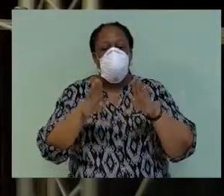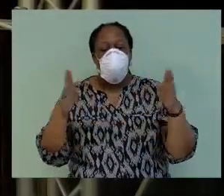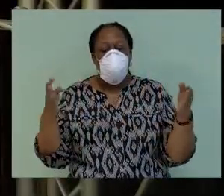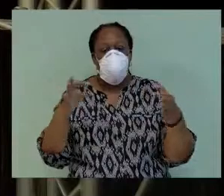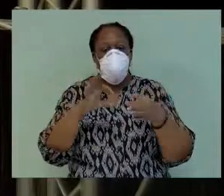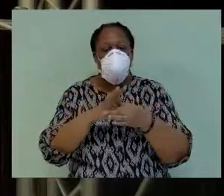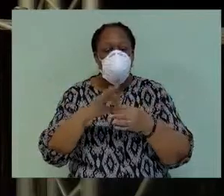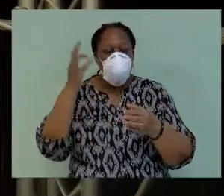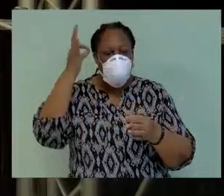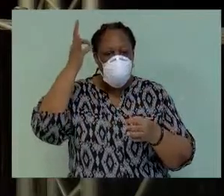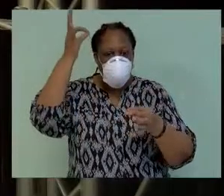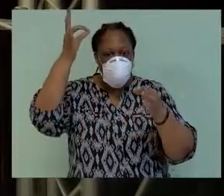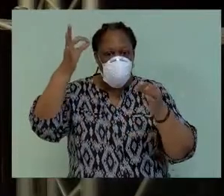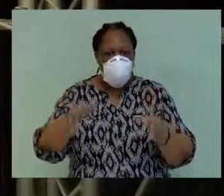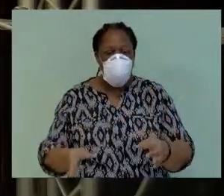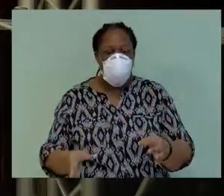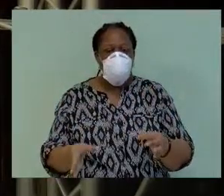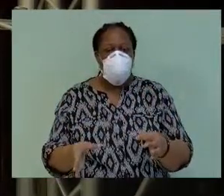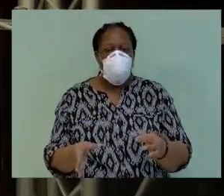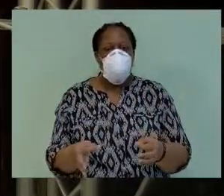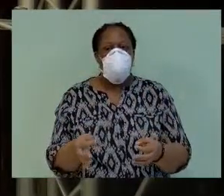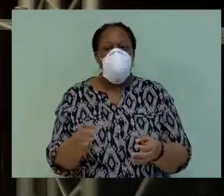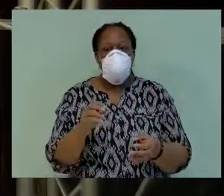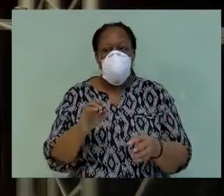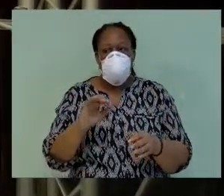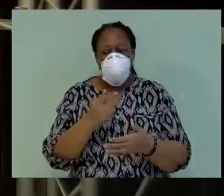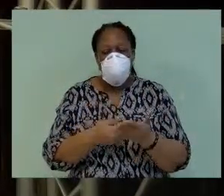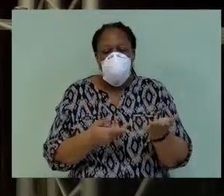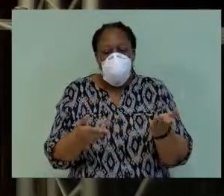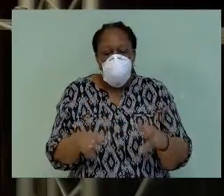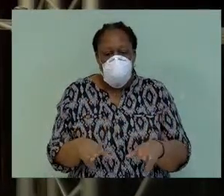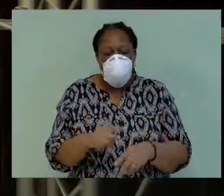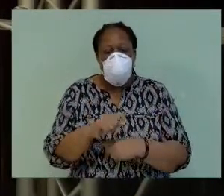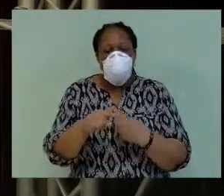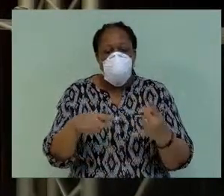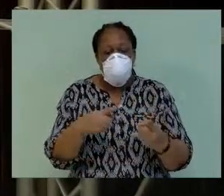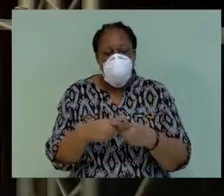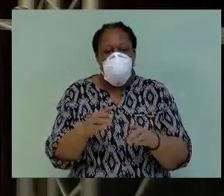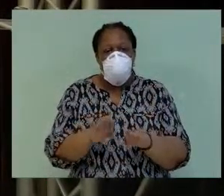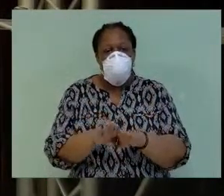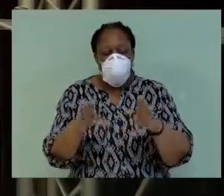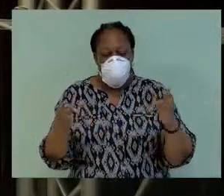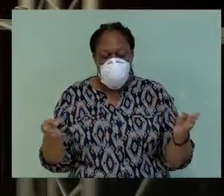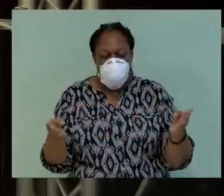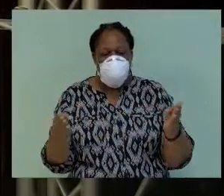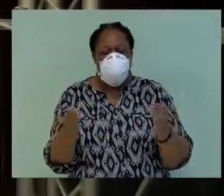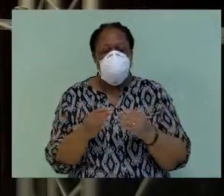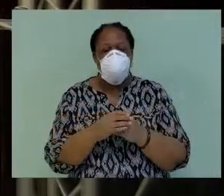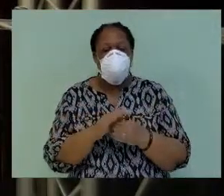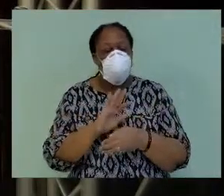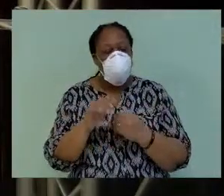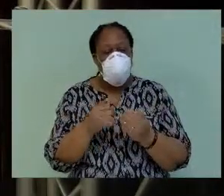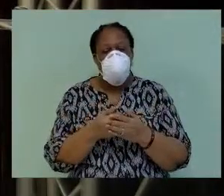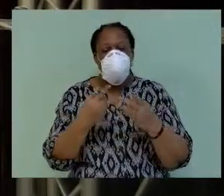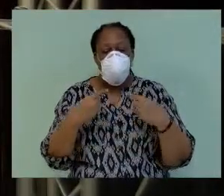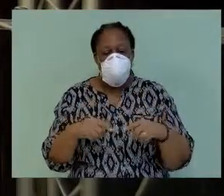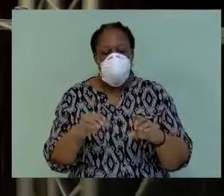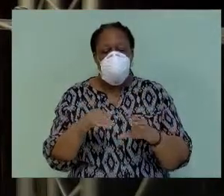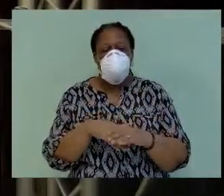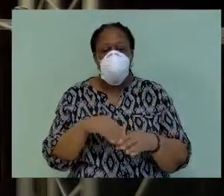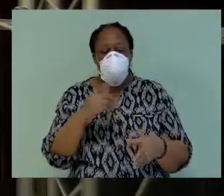Court and the protocols that will be established during the safety of all who would access the judicial